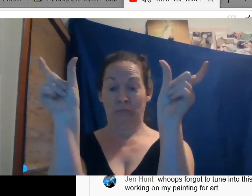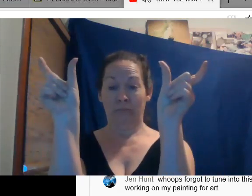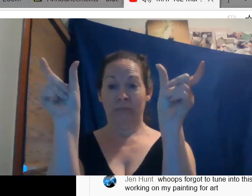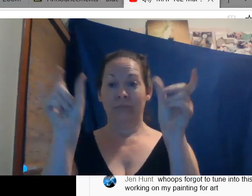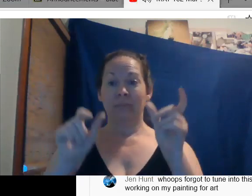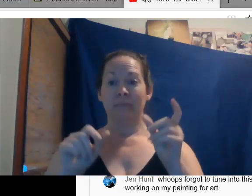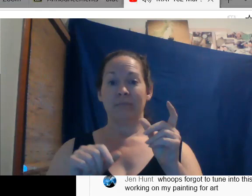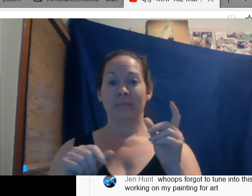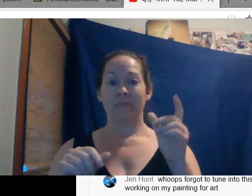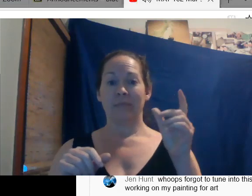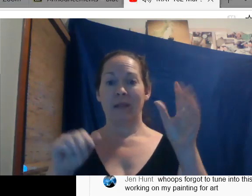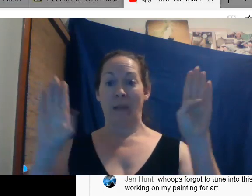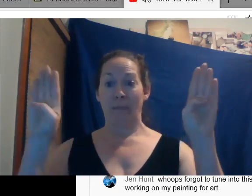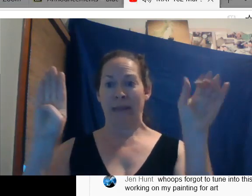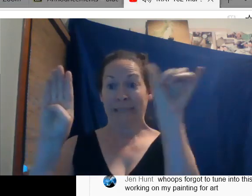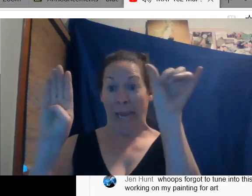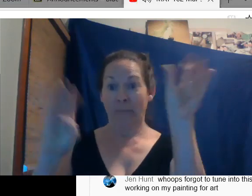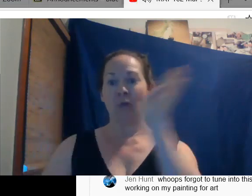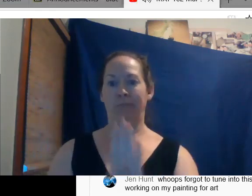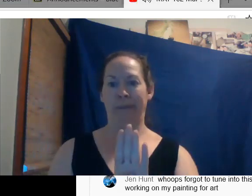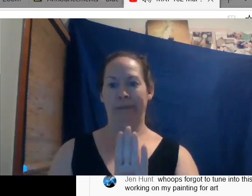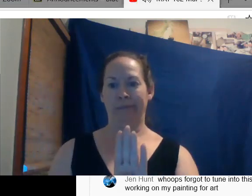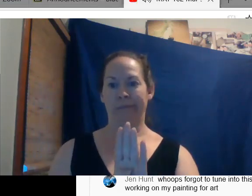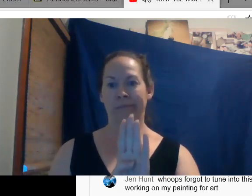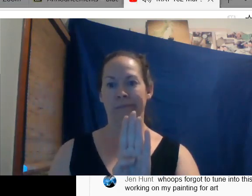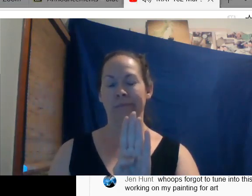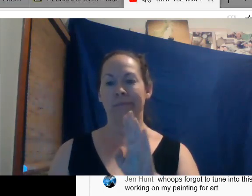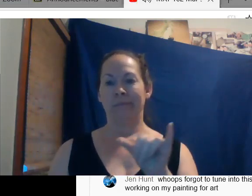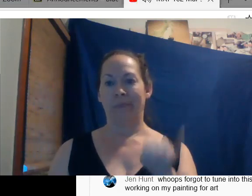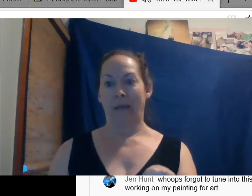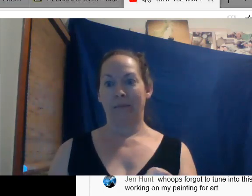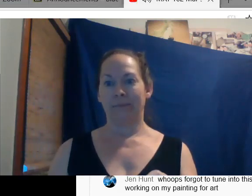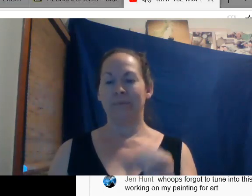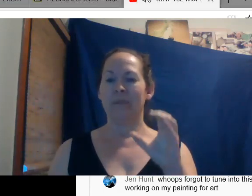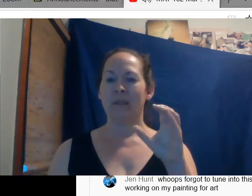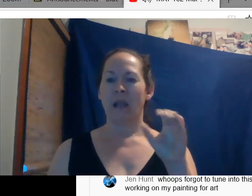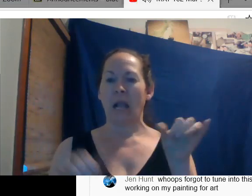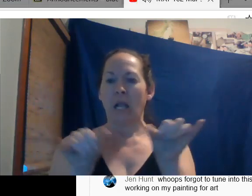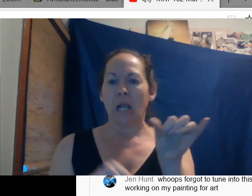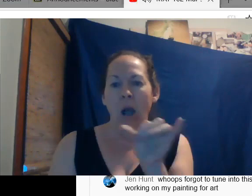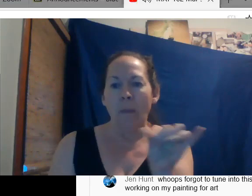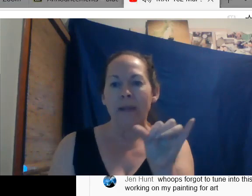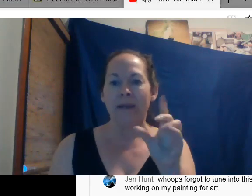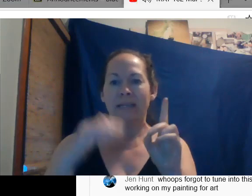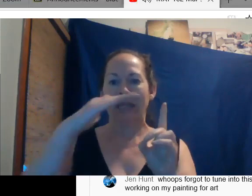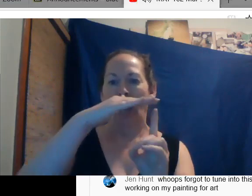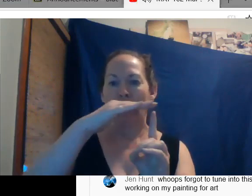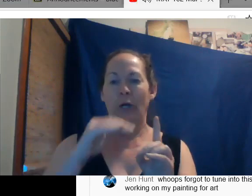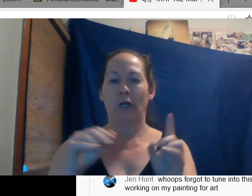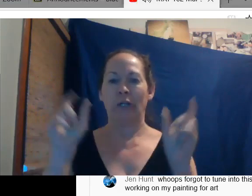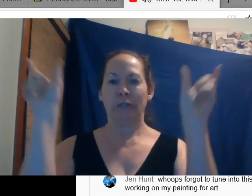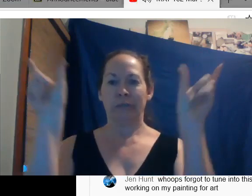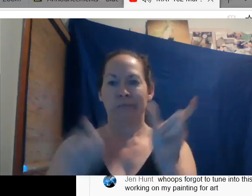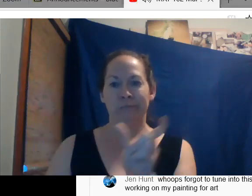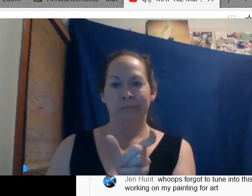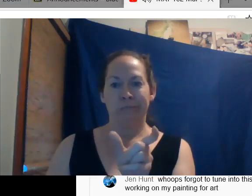two numerators. This is why we focused a lot on getting common denominators. I'd say early on